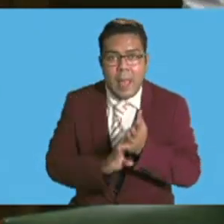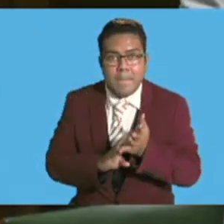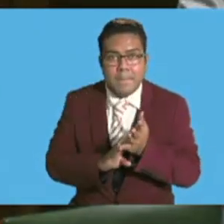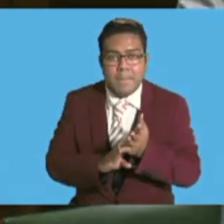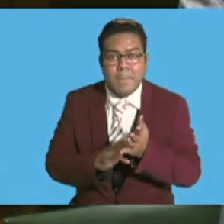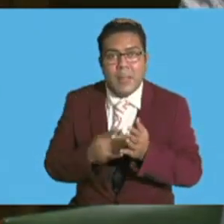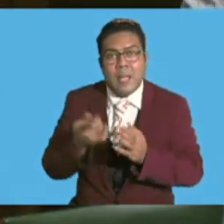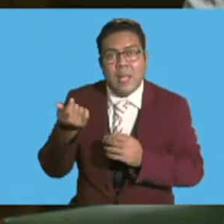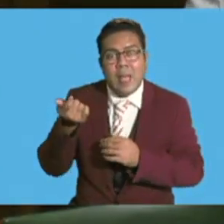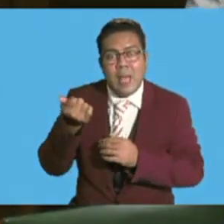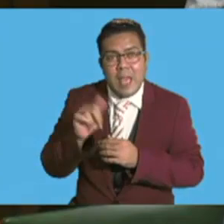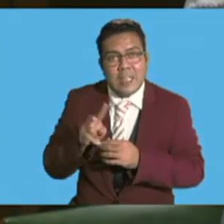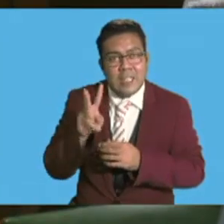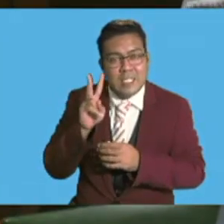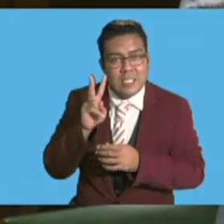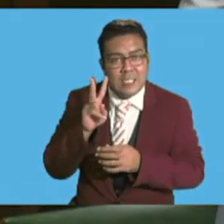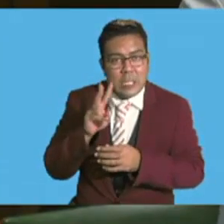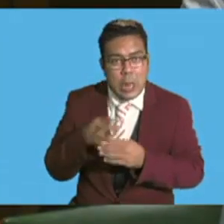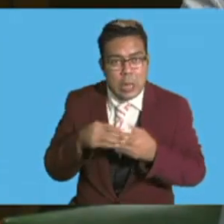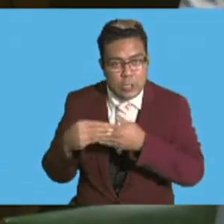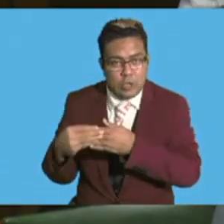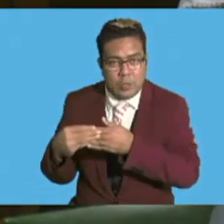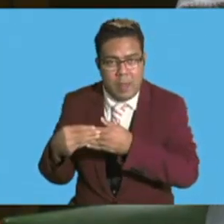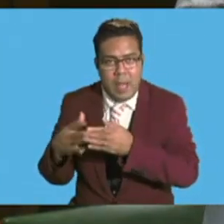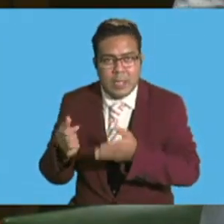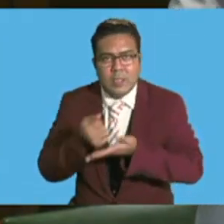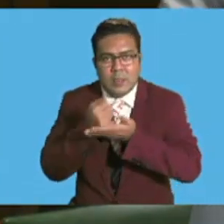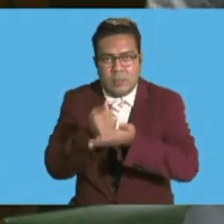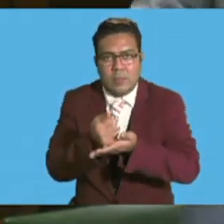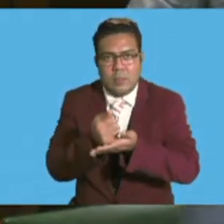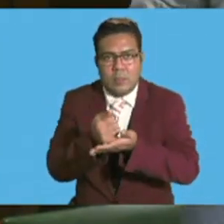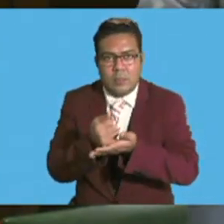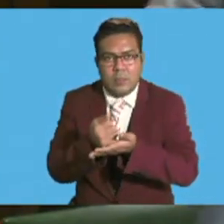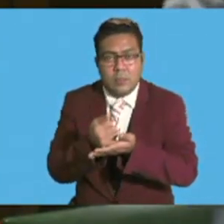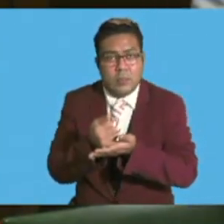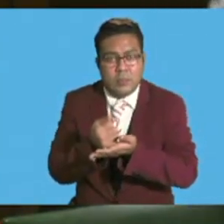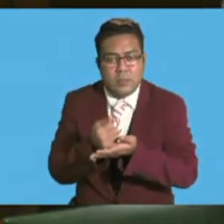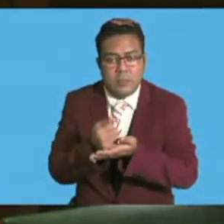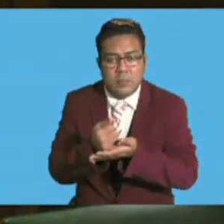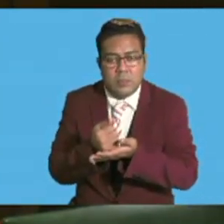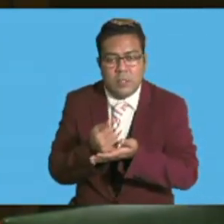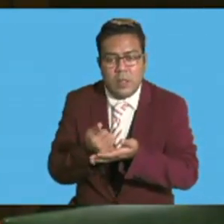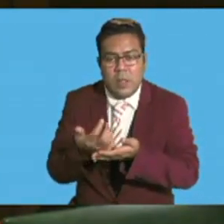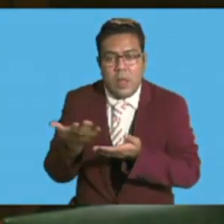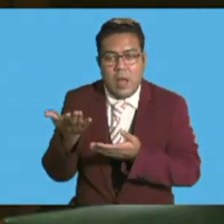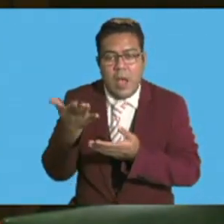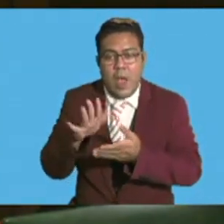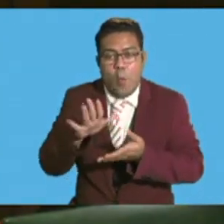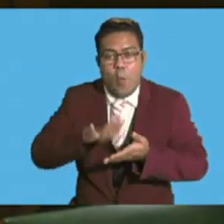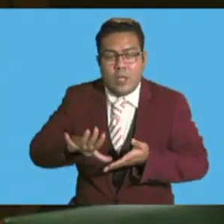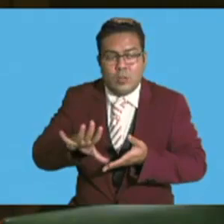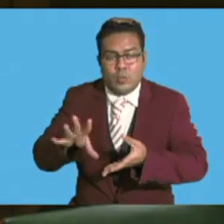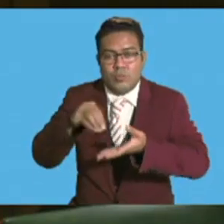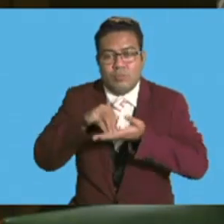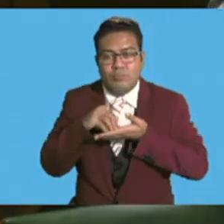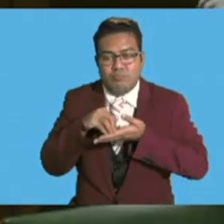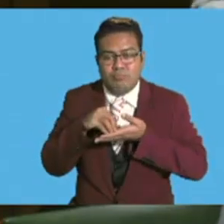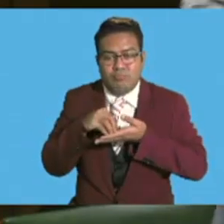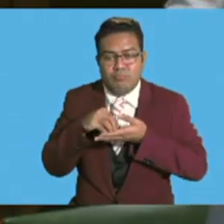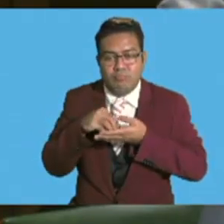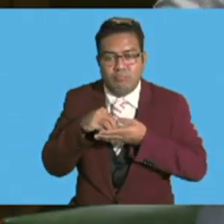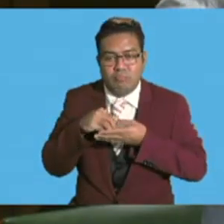support. Honourable Honourable Speaker, I want to begin by just commenting on